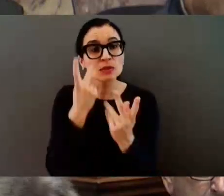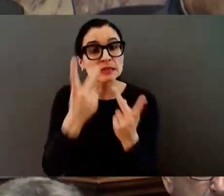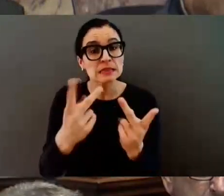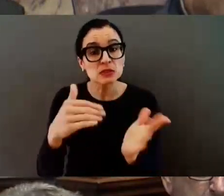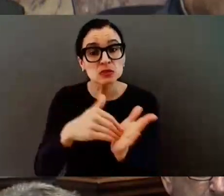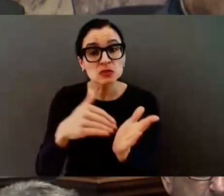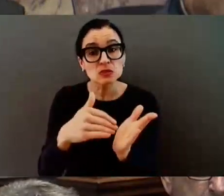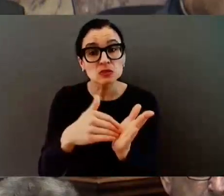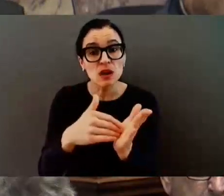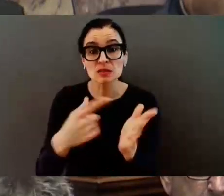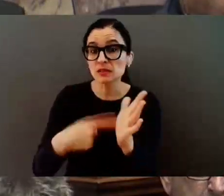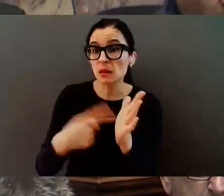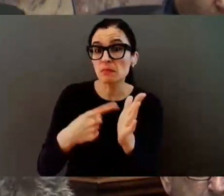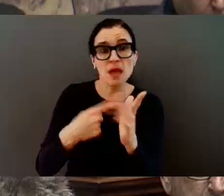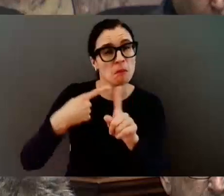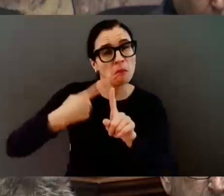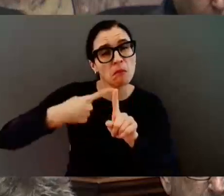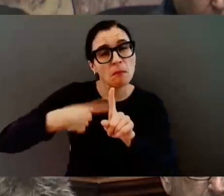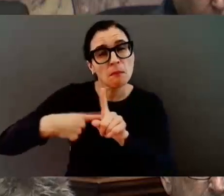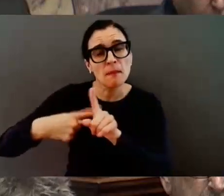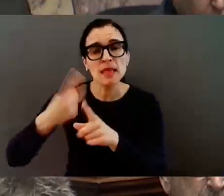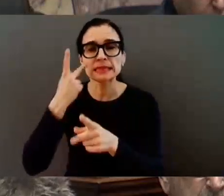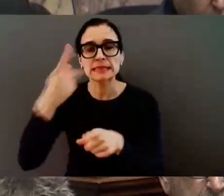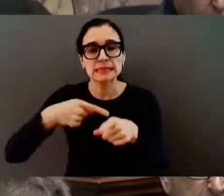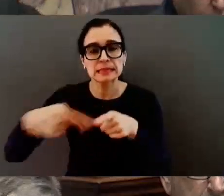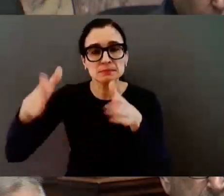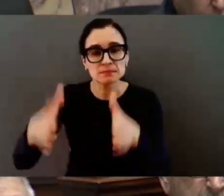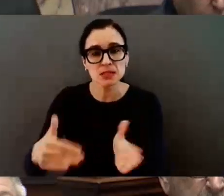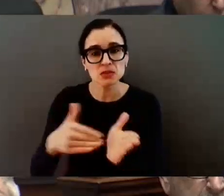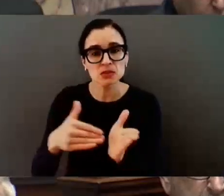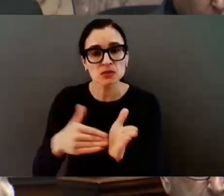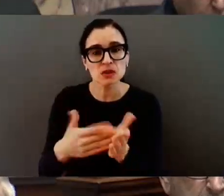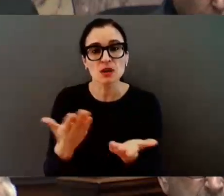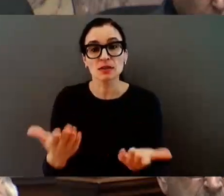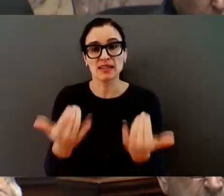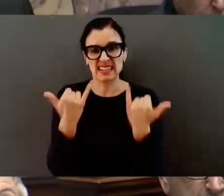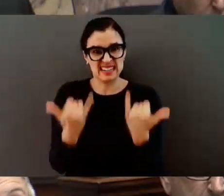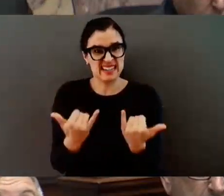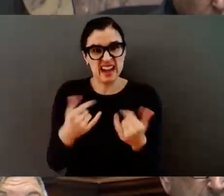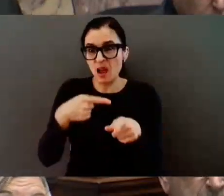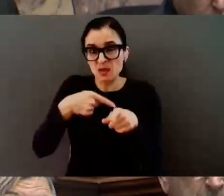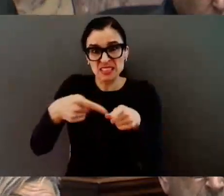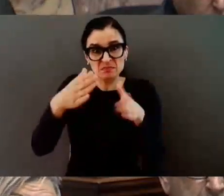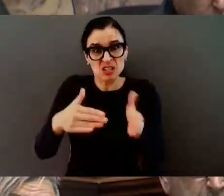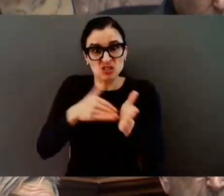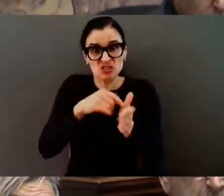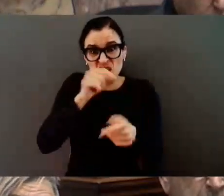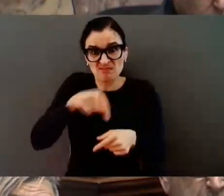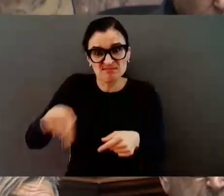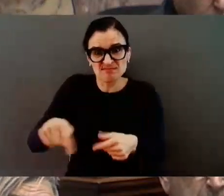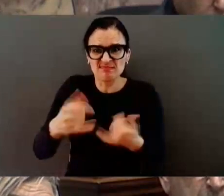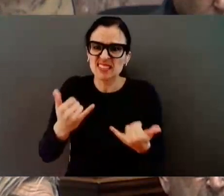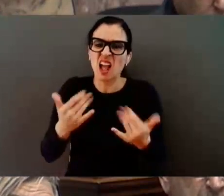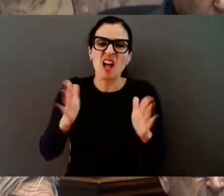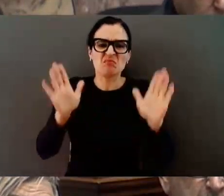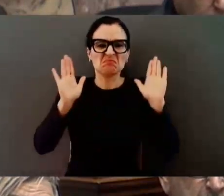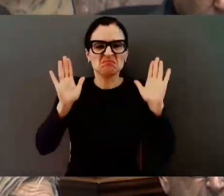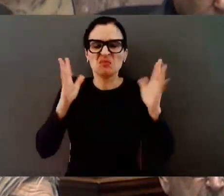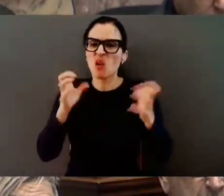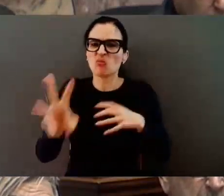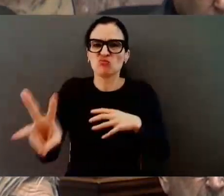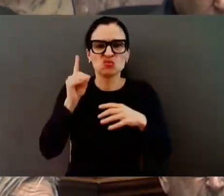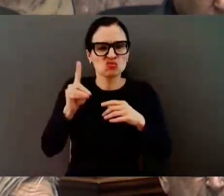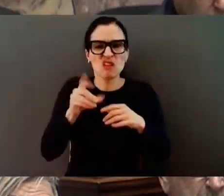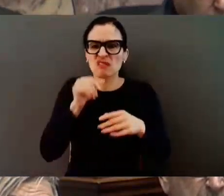much-needed services. Dr. Krushenki provided care to patients at the Bulkley Valley District Hospital and hasn't received any of